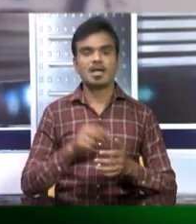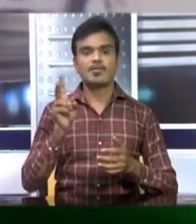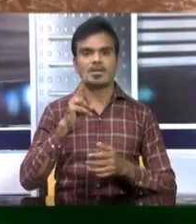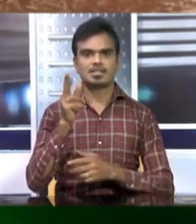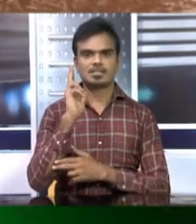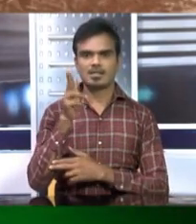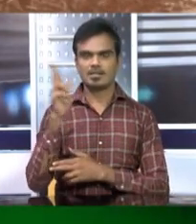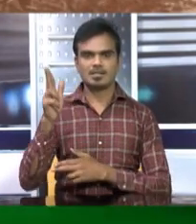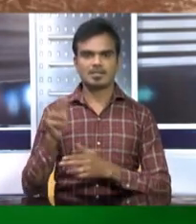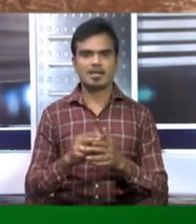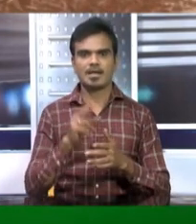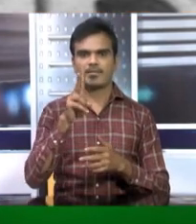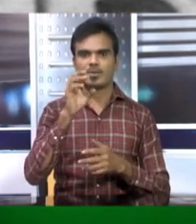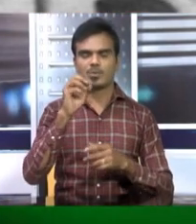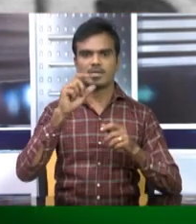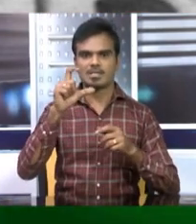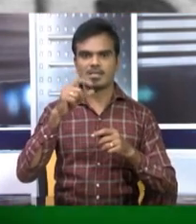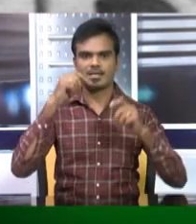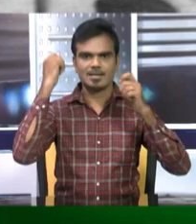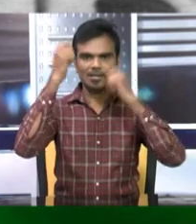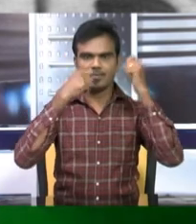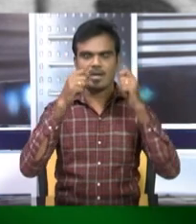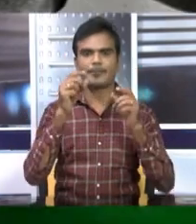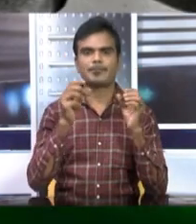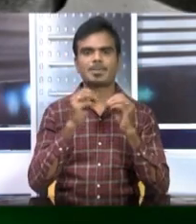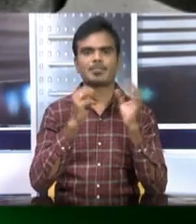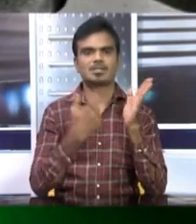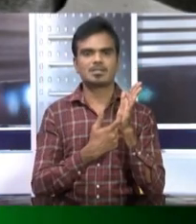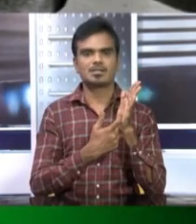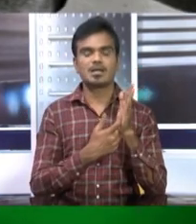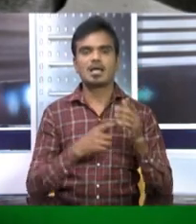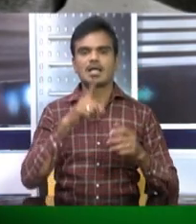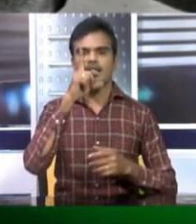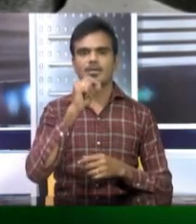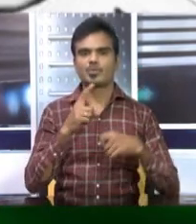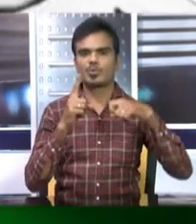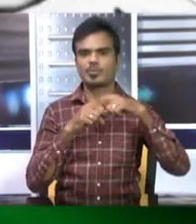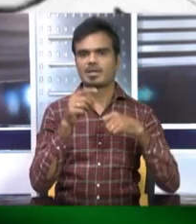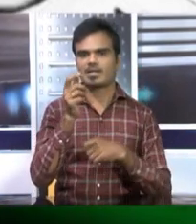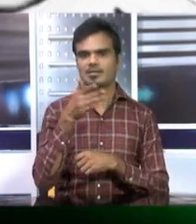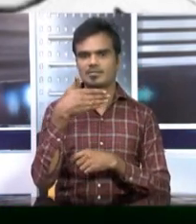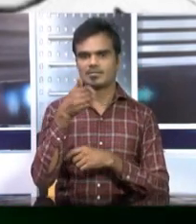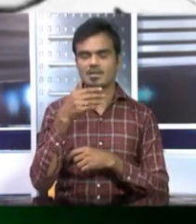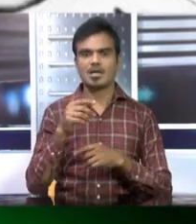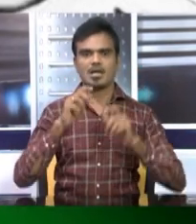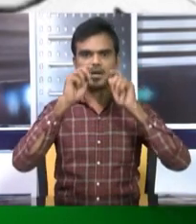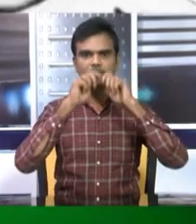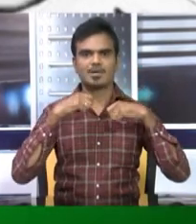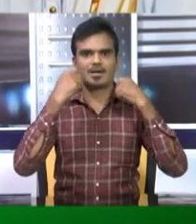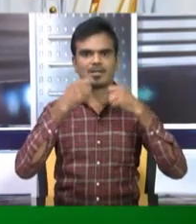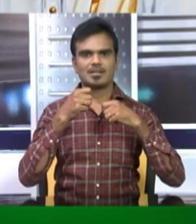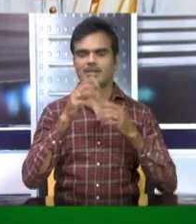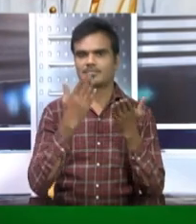Vanchinathan, Vavesu Ayyar, Neelakand Brahmachari, Tirupura Kumaran, Mahakavi Subramania